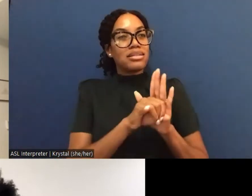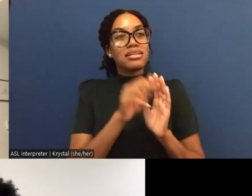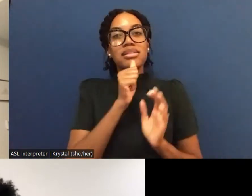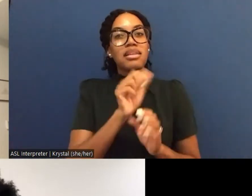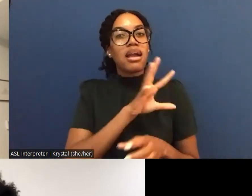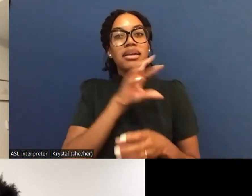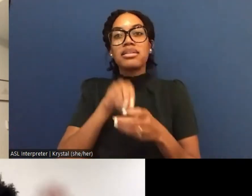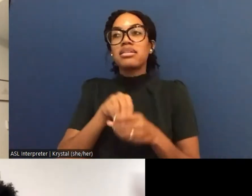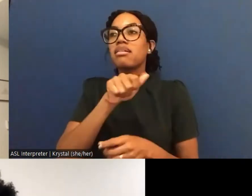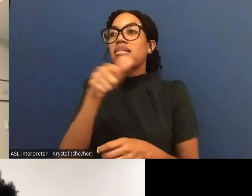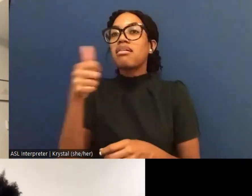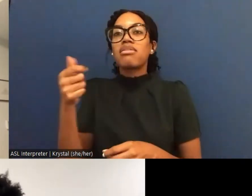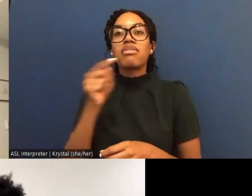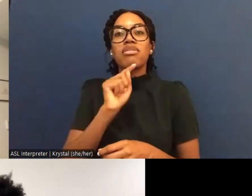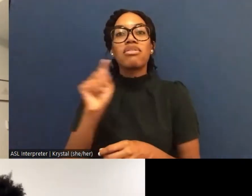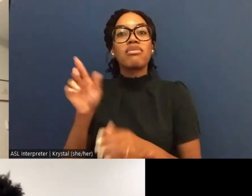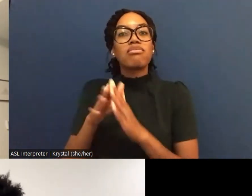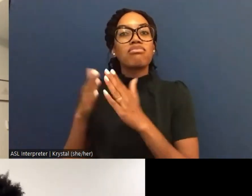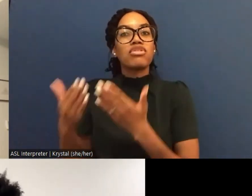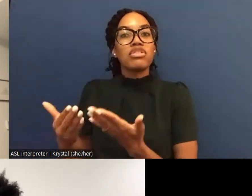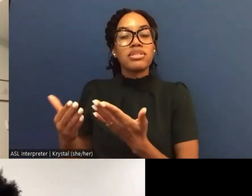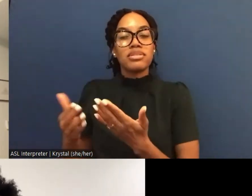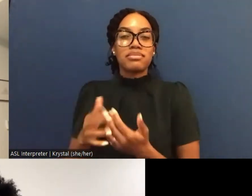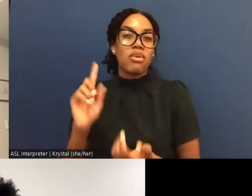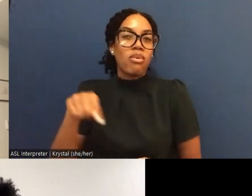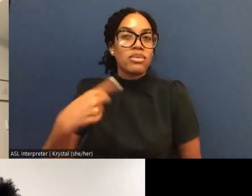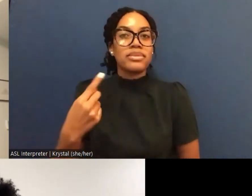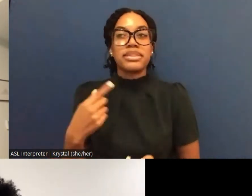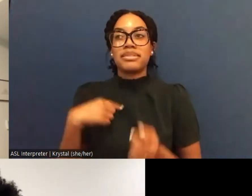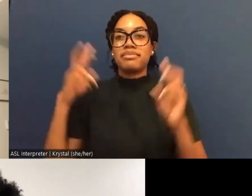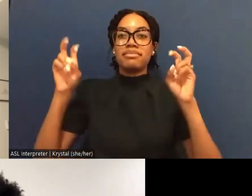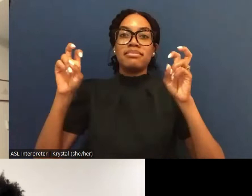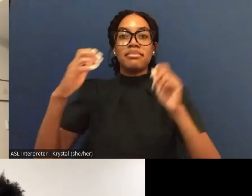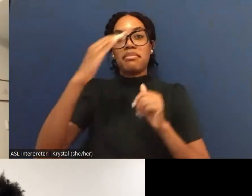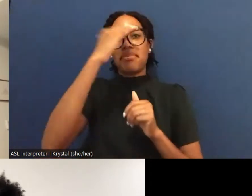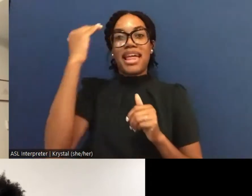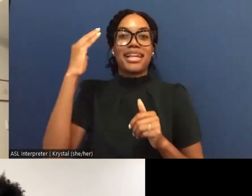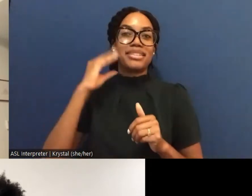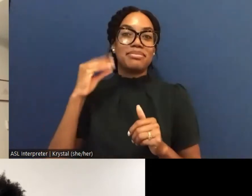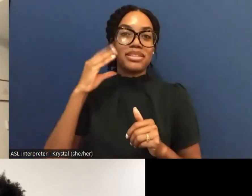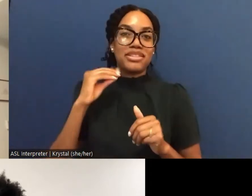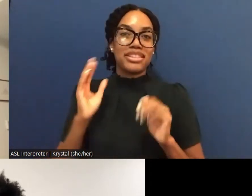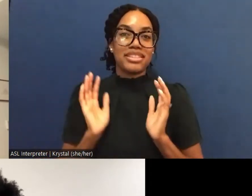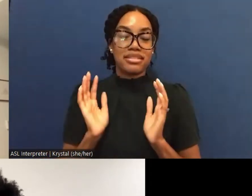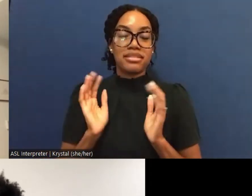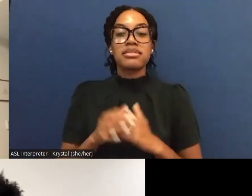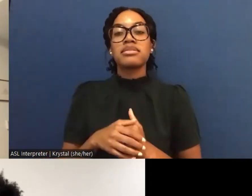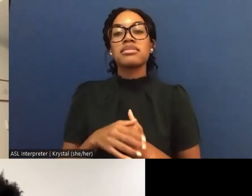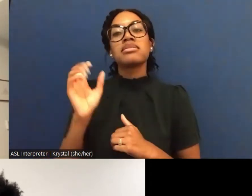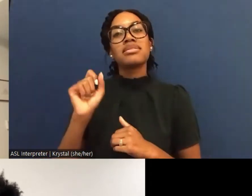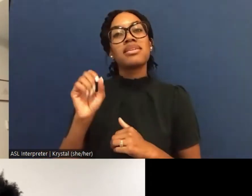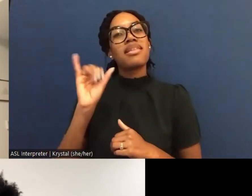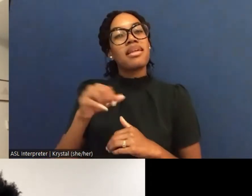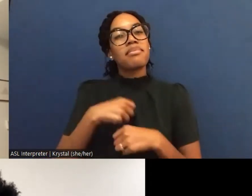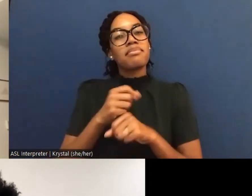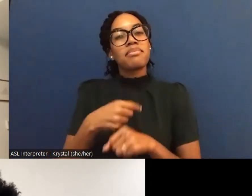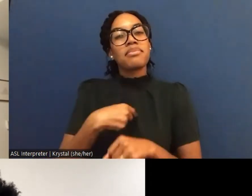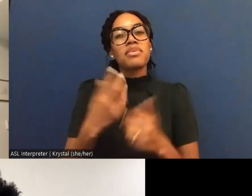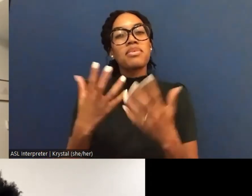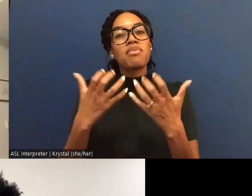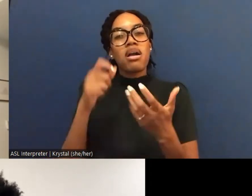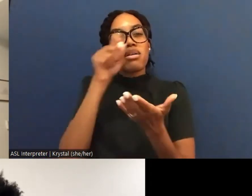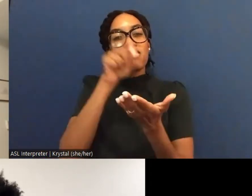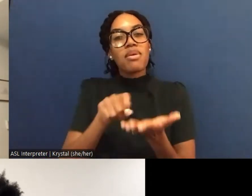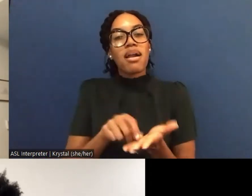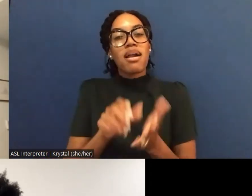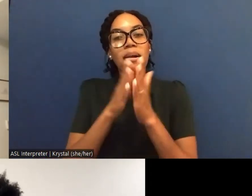about, you know, supposedly this all-encompassing Black experience. And so that really made me want to write a book that